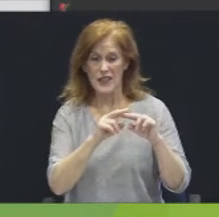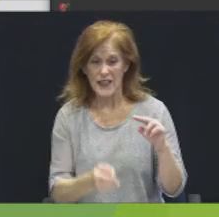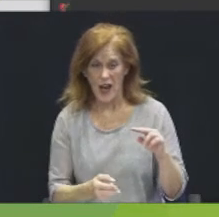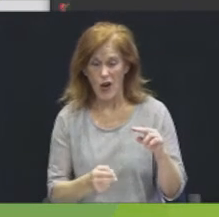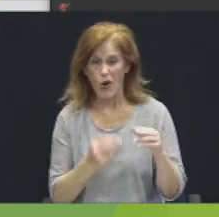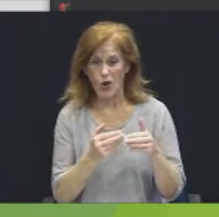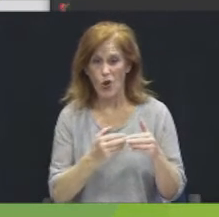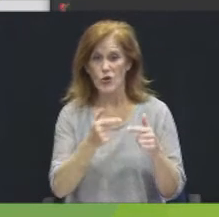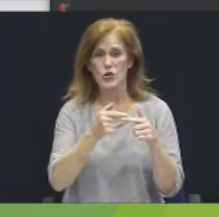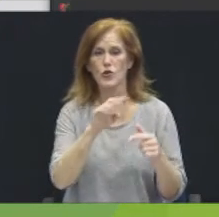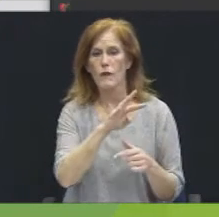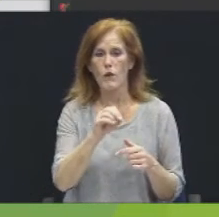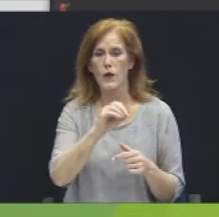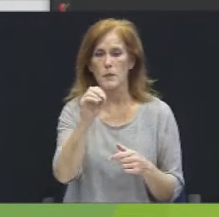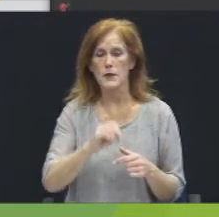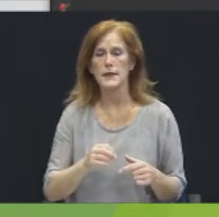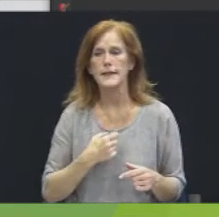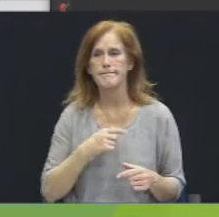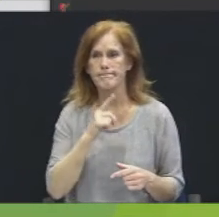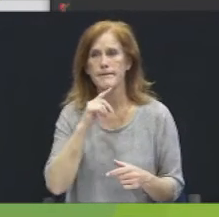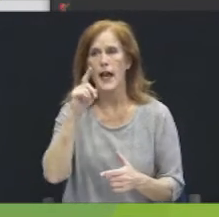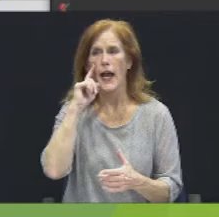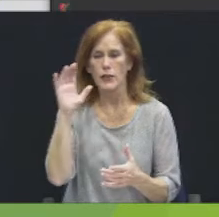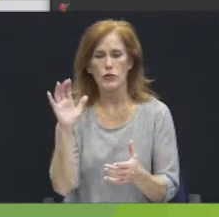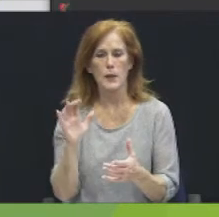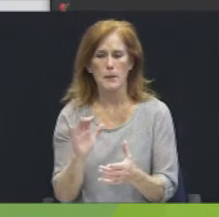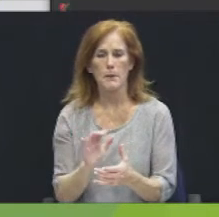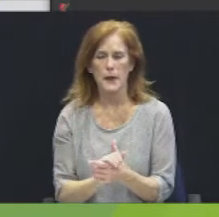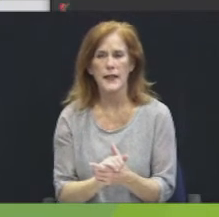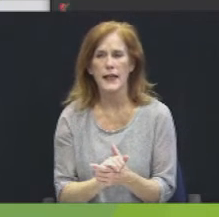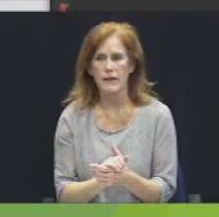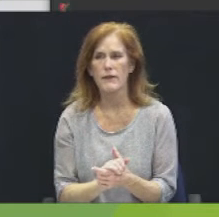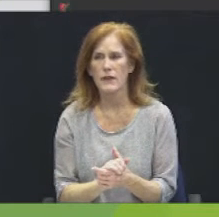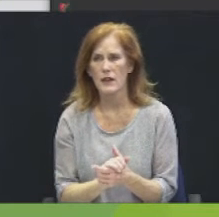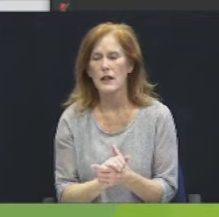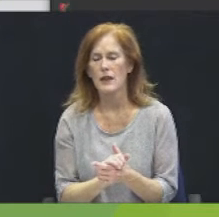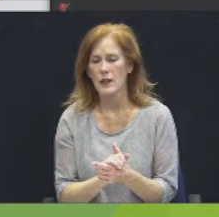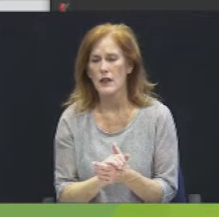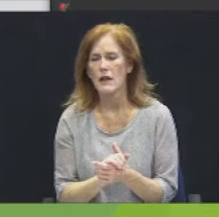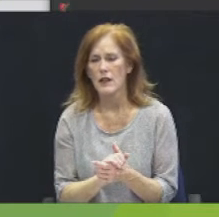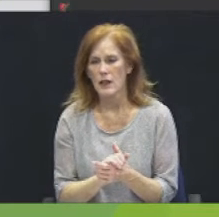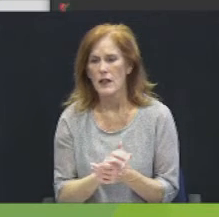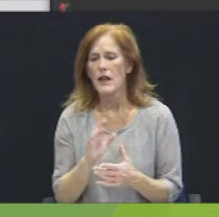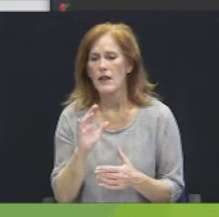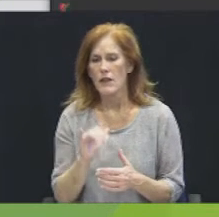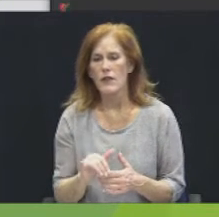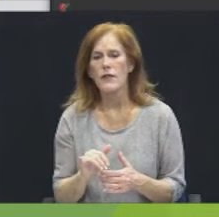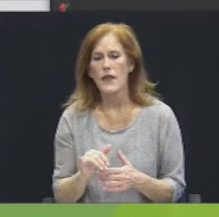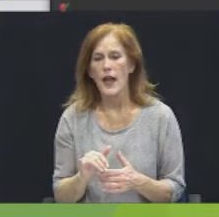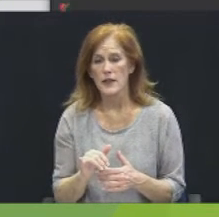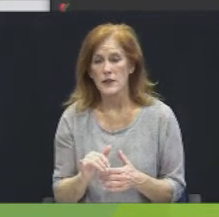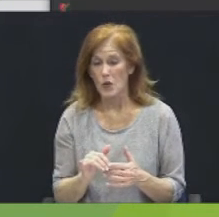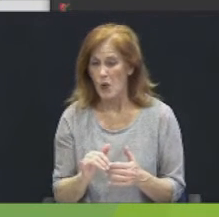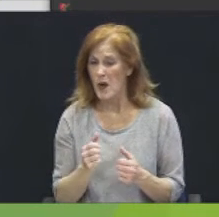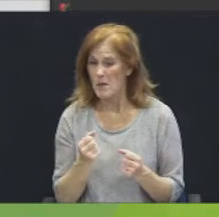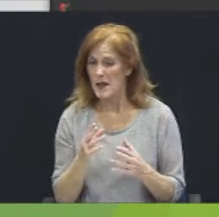40%, because I believe that that's probably about where the individuals should be. There's going to be about